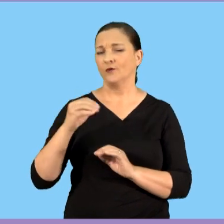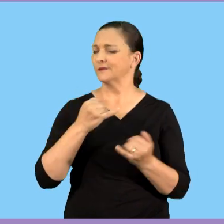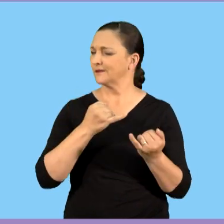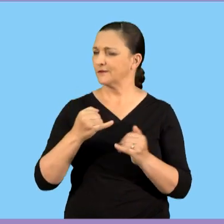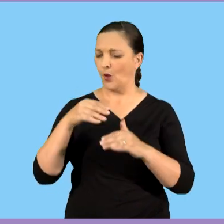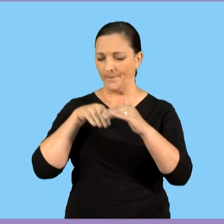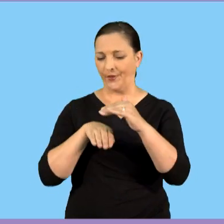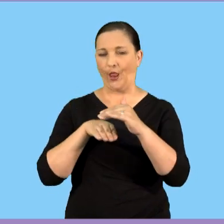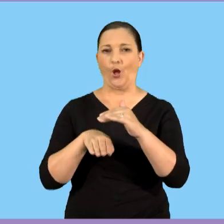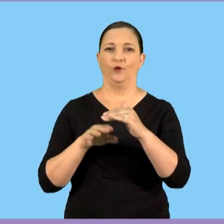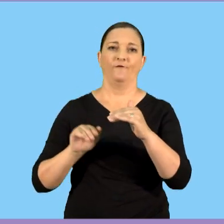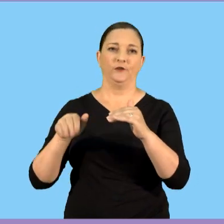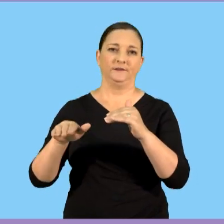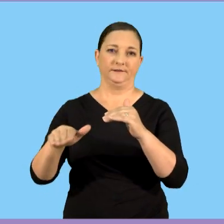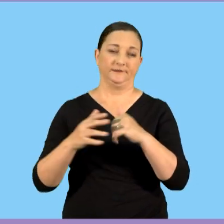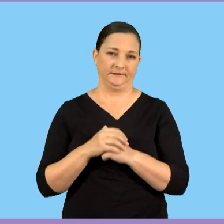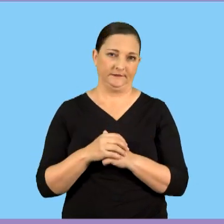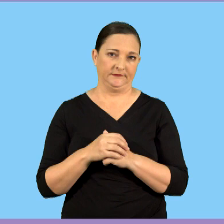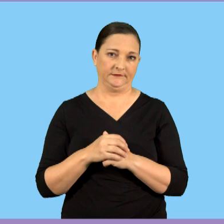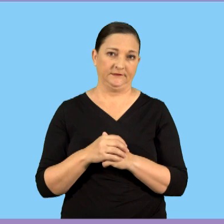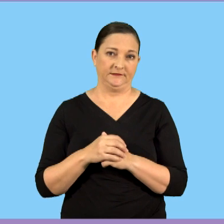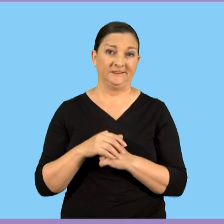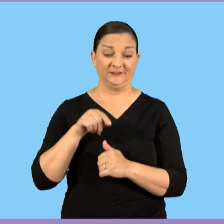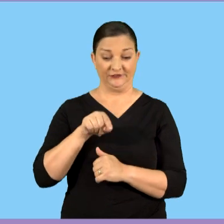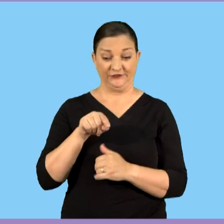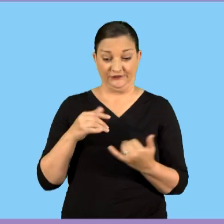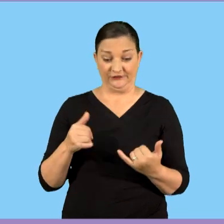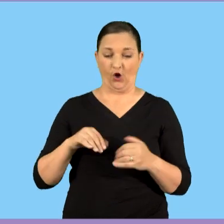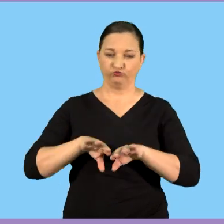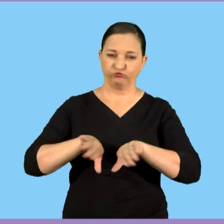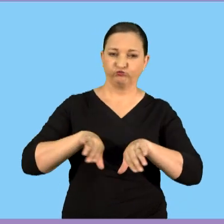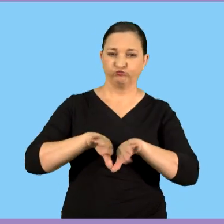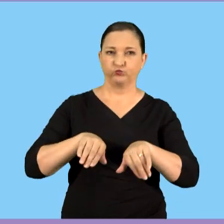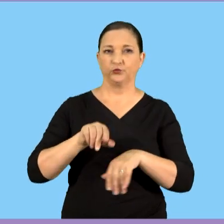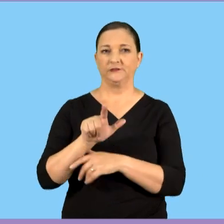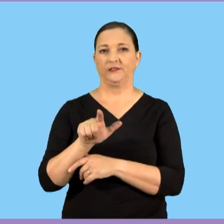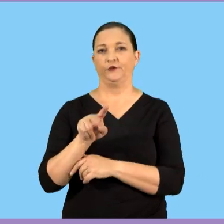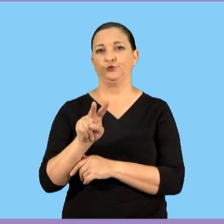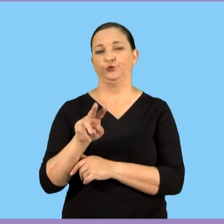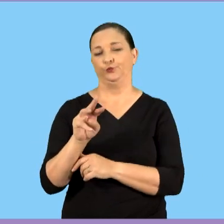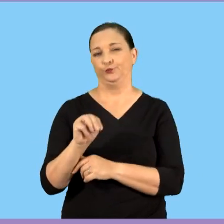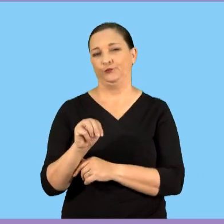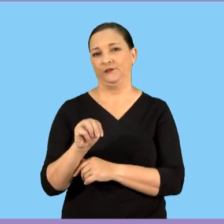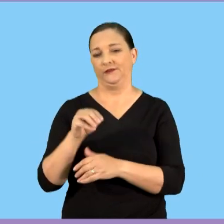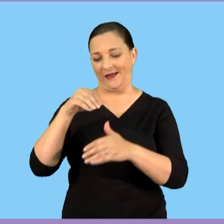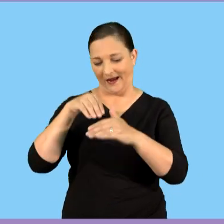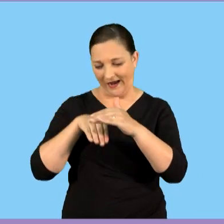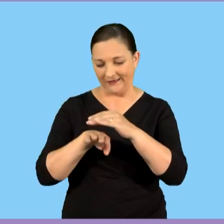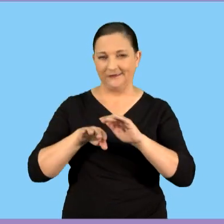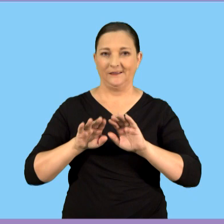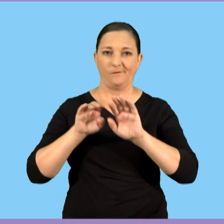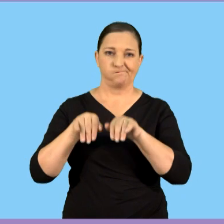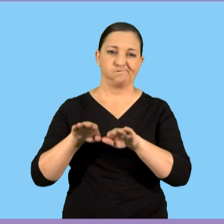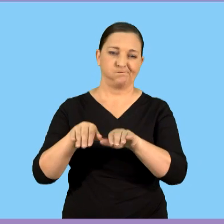still below the surface of the sea. So that means that she is 72 meters